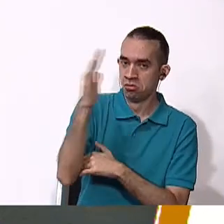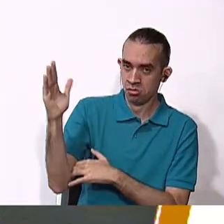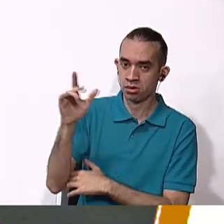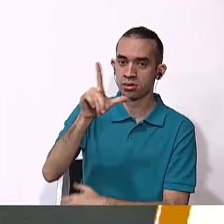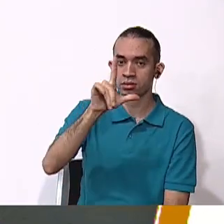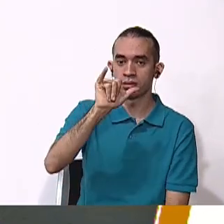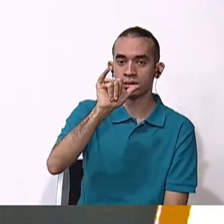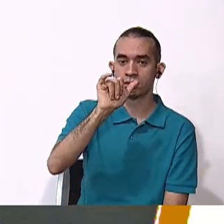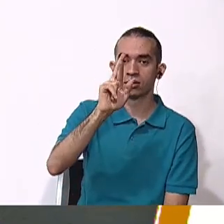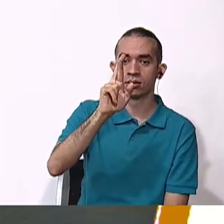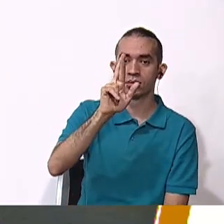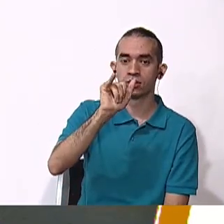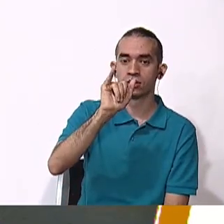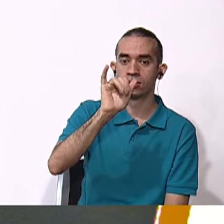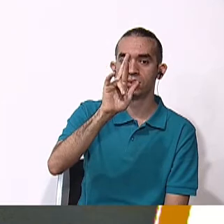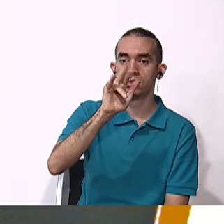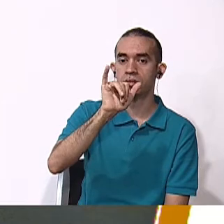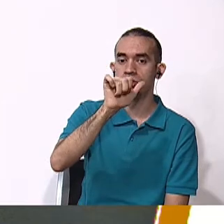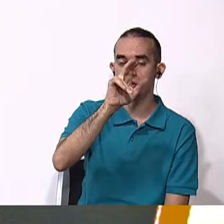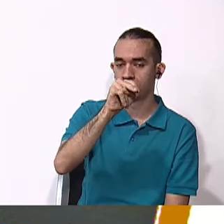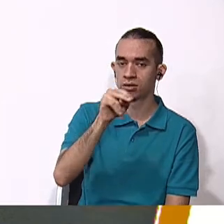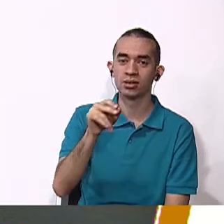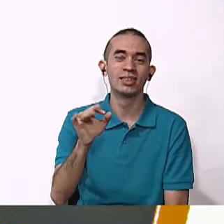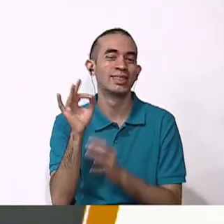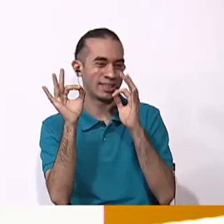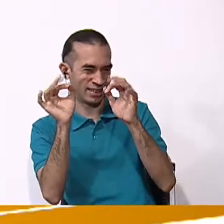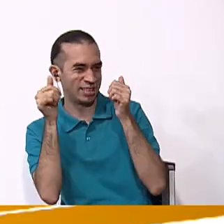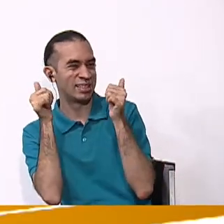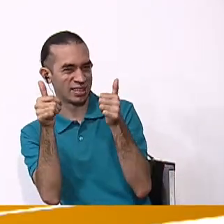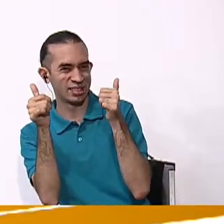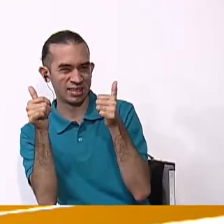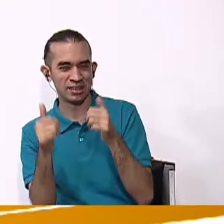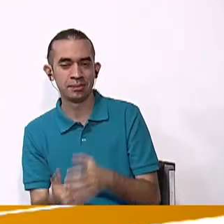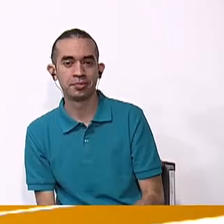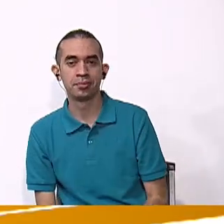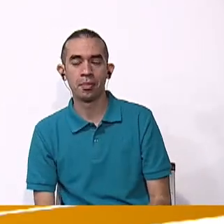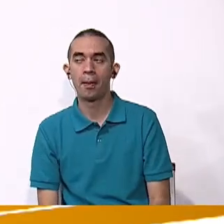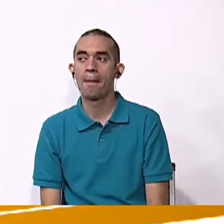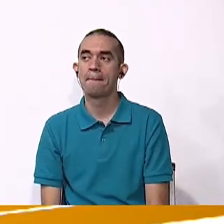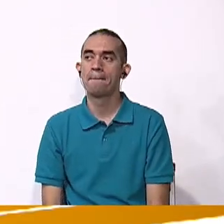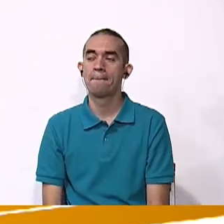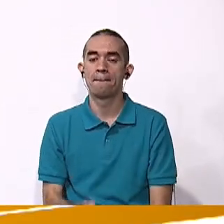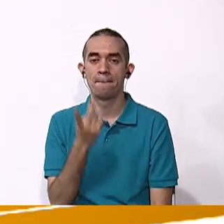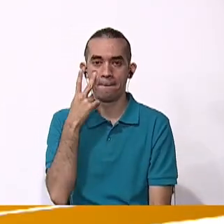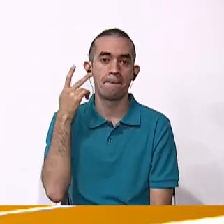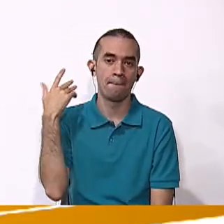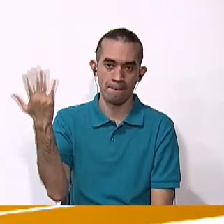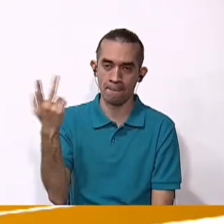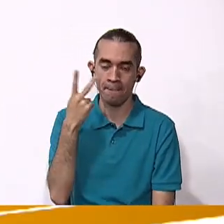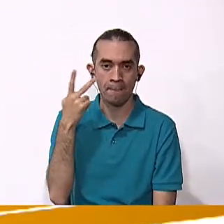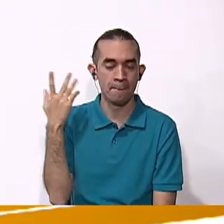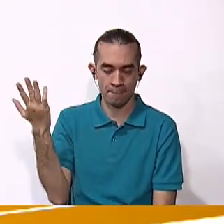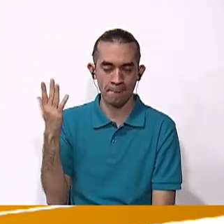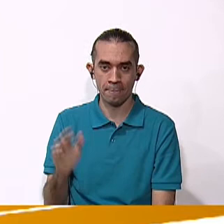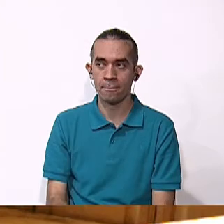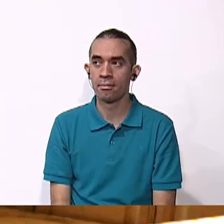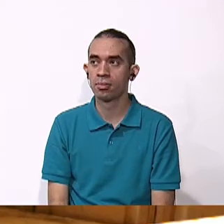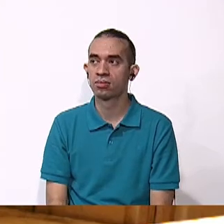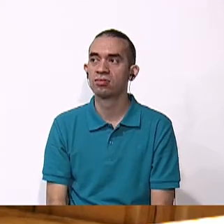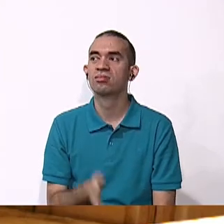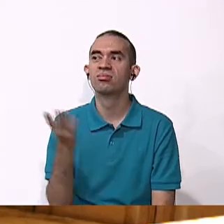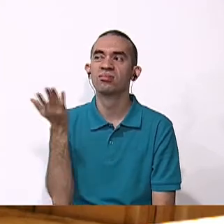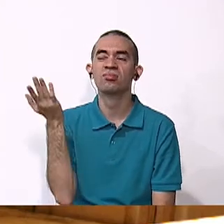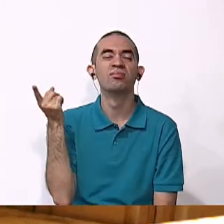librarian. Excellent. Very good, Jack. Now, look, Jack,